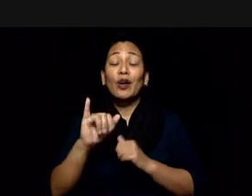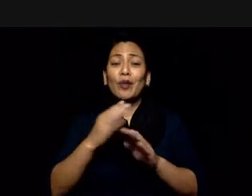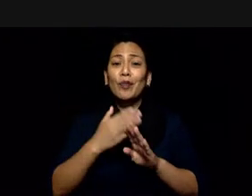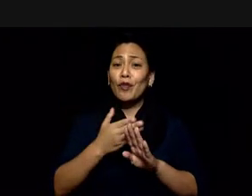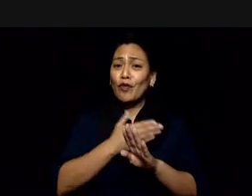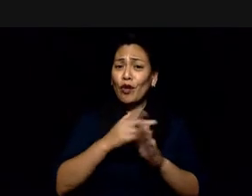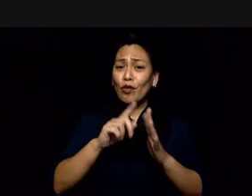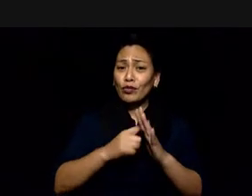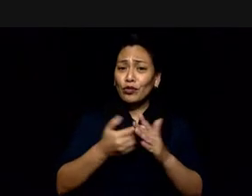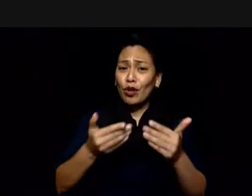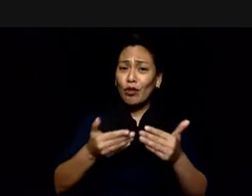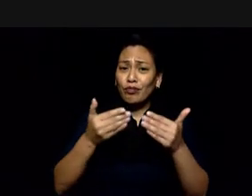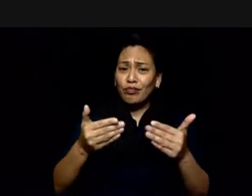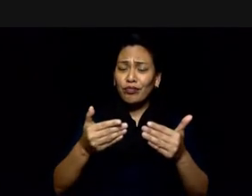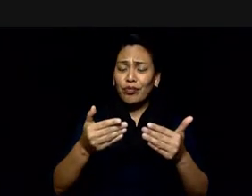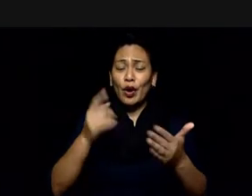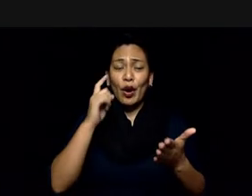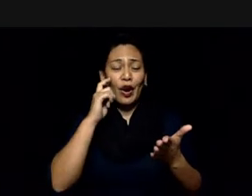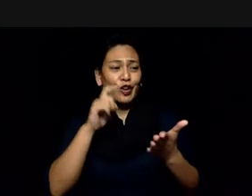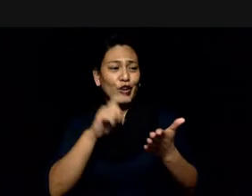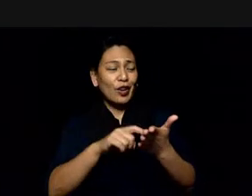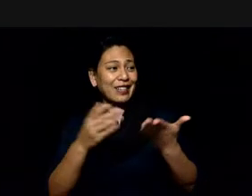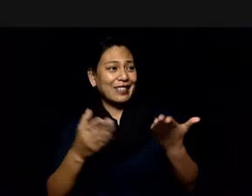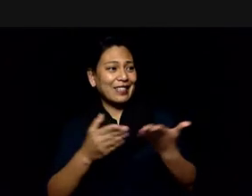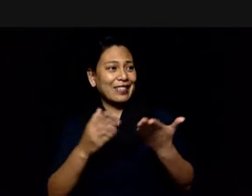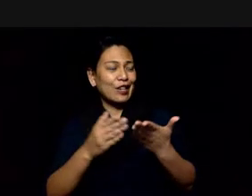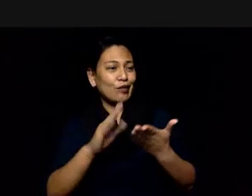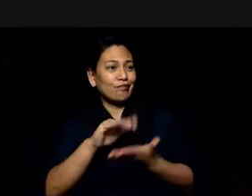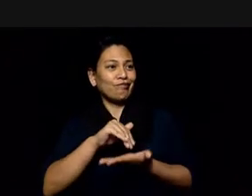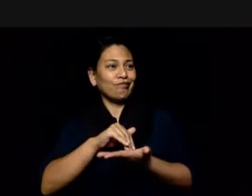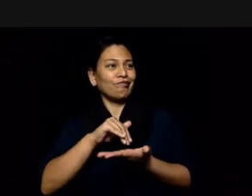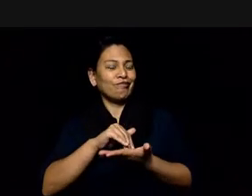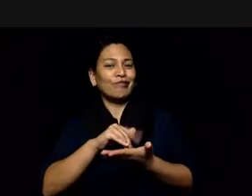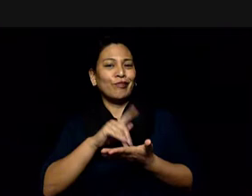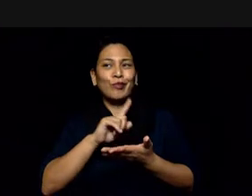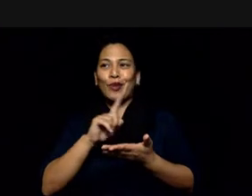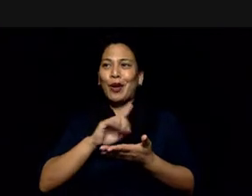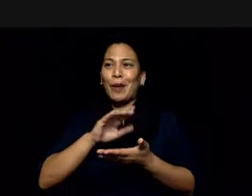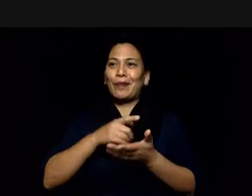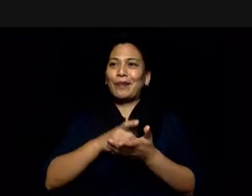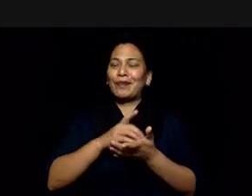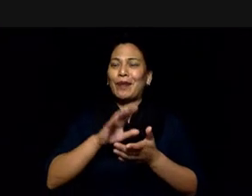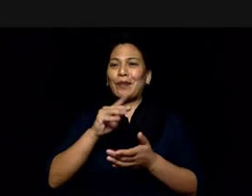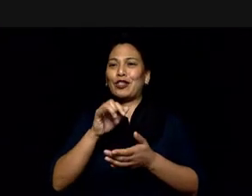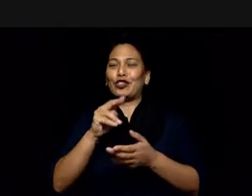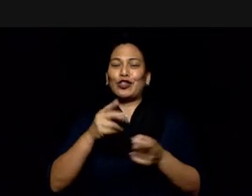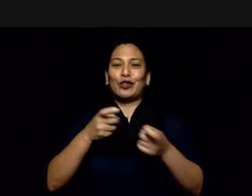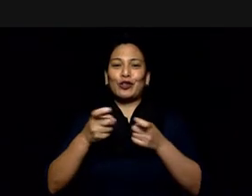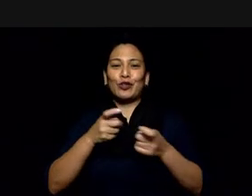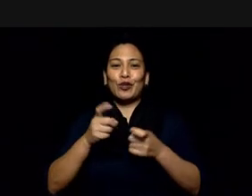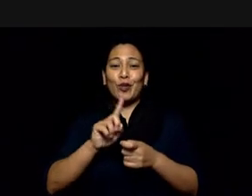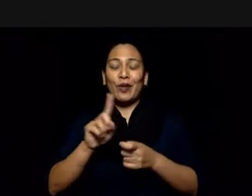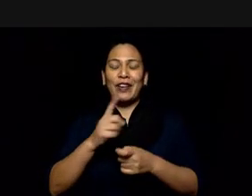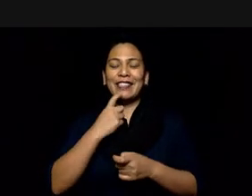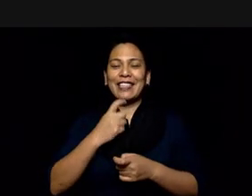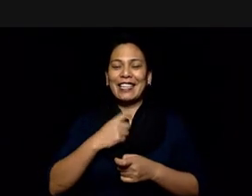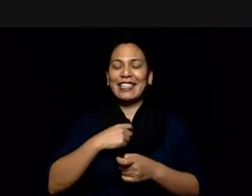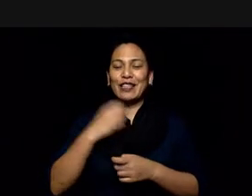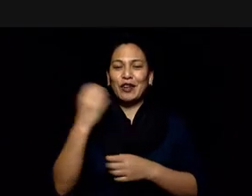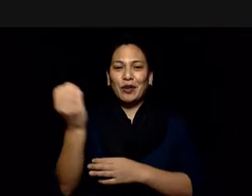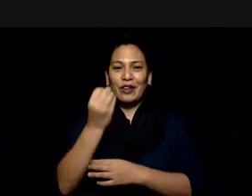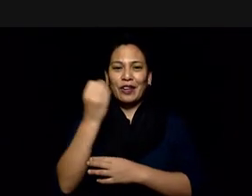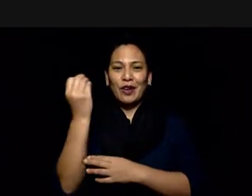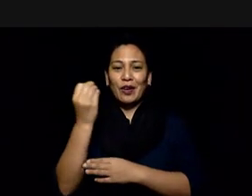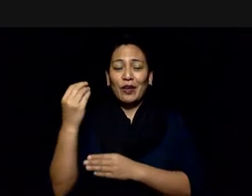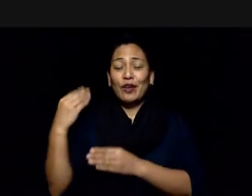before we start, I would like to acknowledge that Mission Control for this event is located in Kingston, Ontario, which